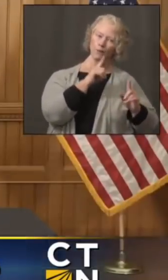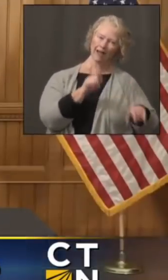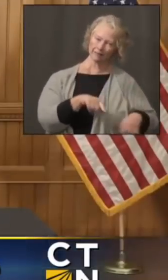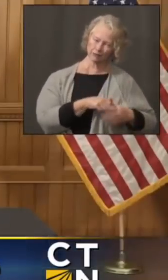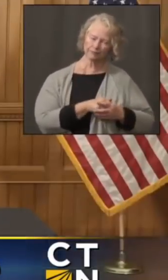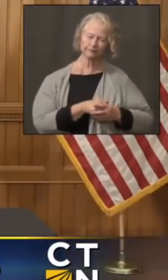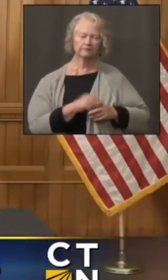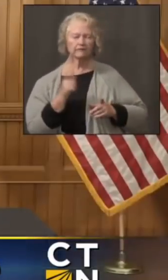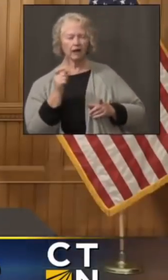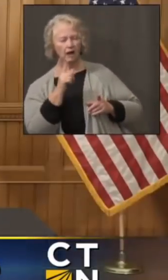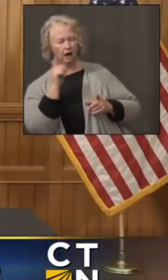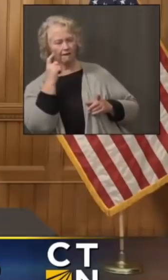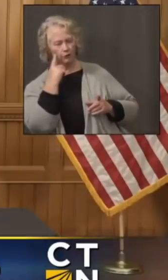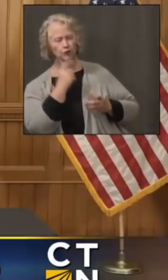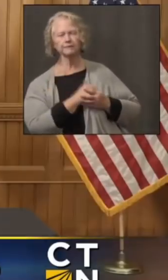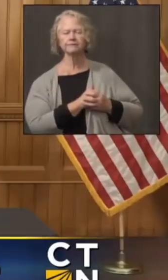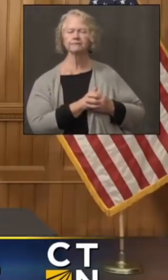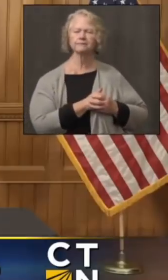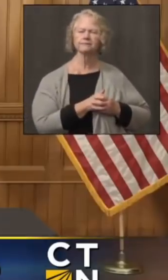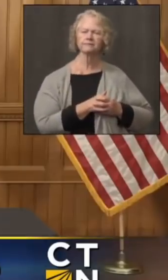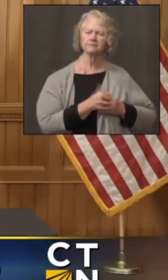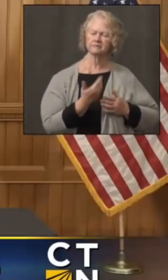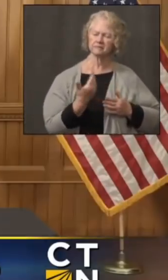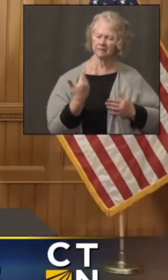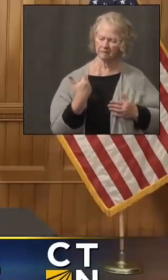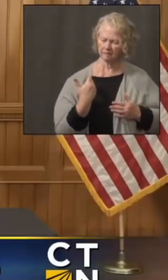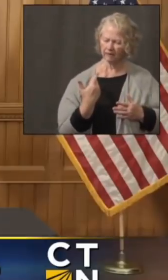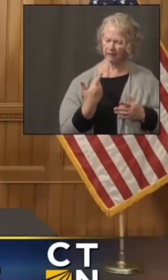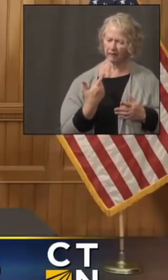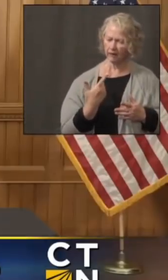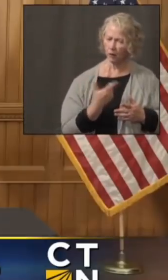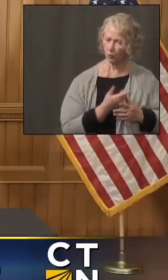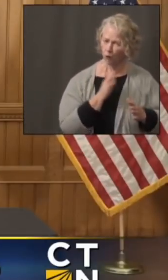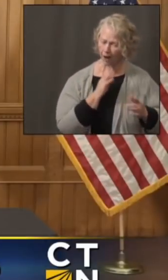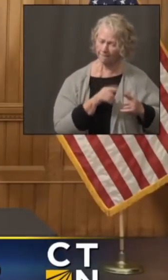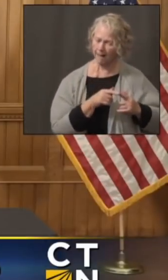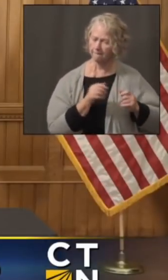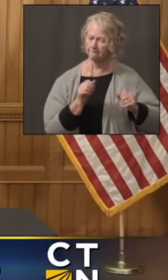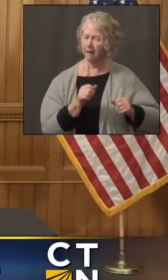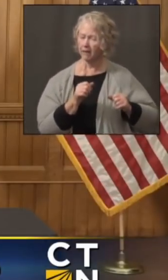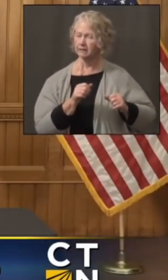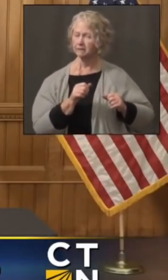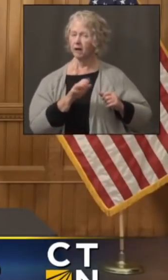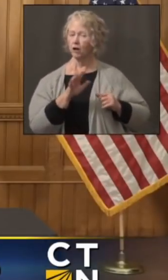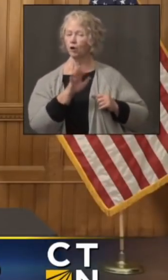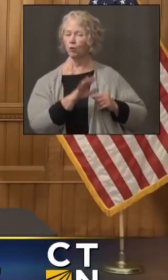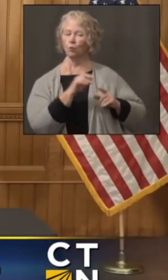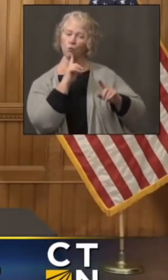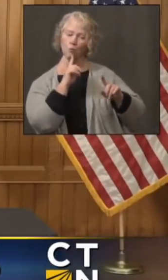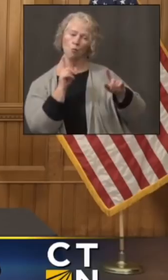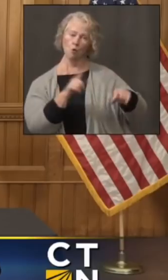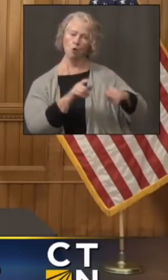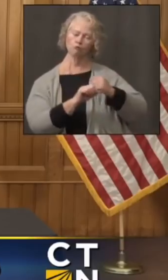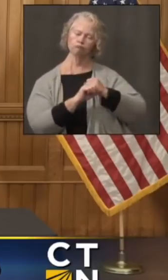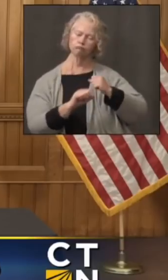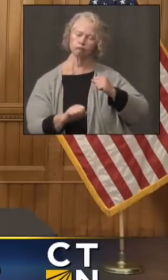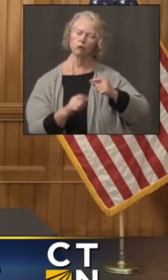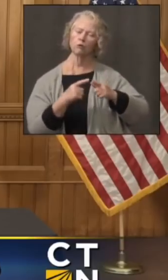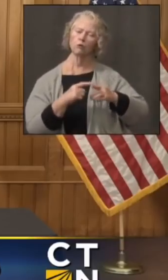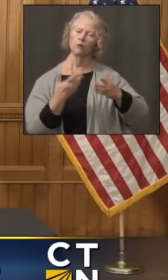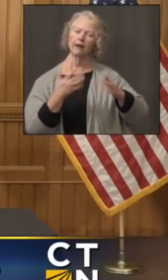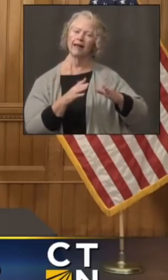Governor, I know there was some talk earlier this week, I think, about extending an executive order that allows towns and restaurants